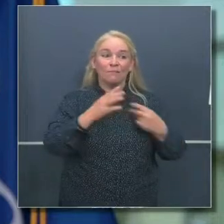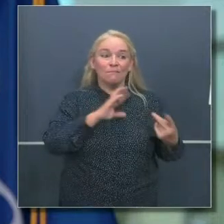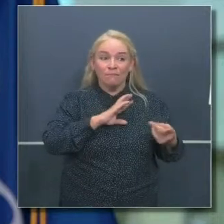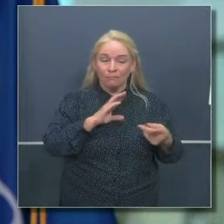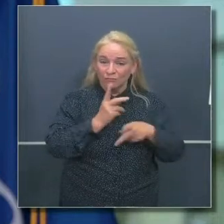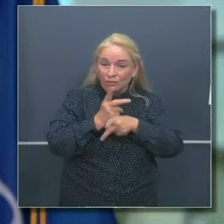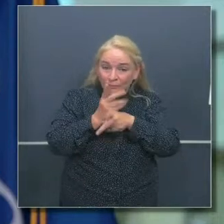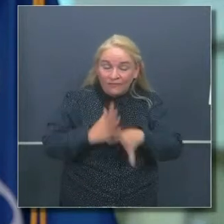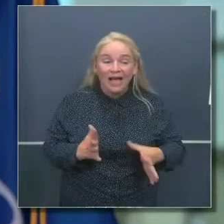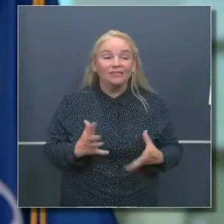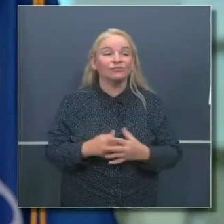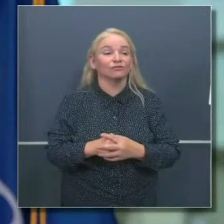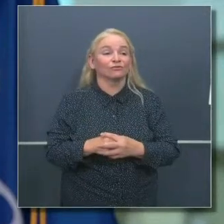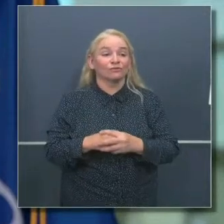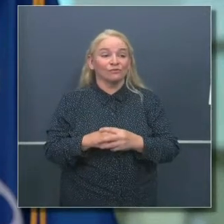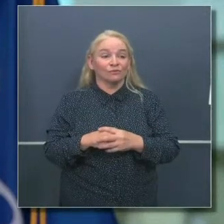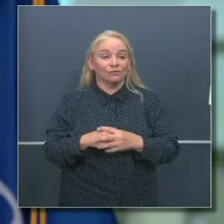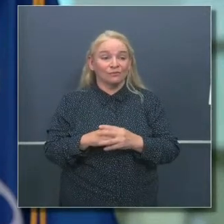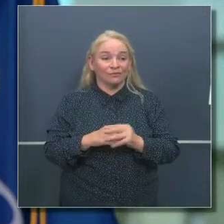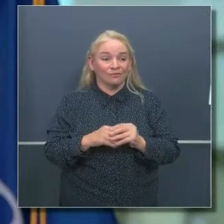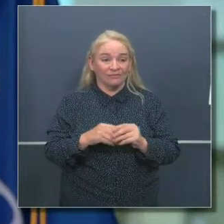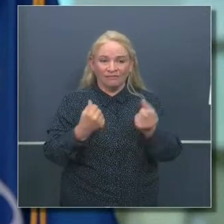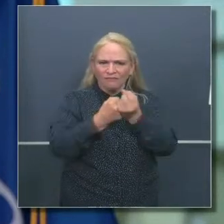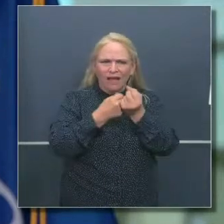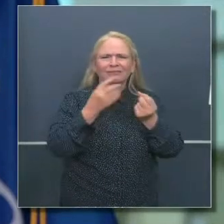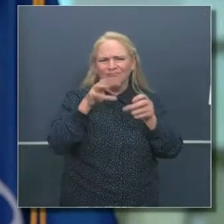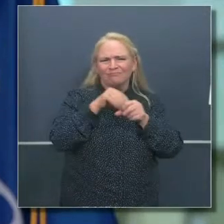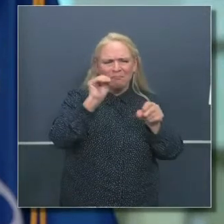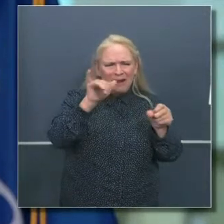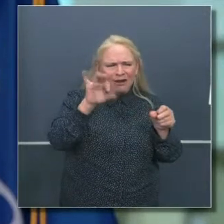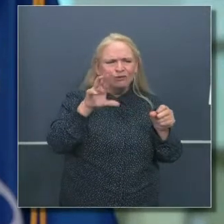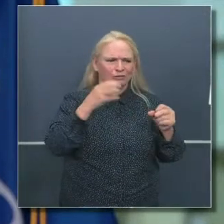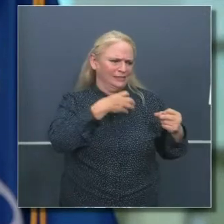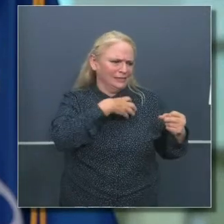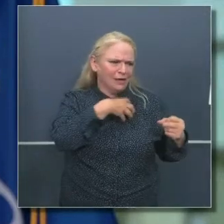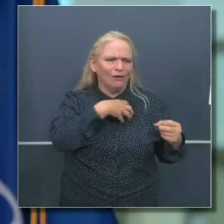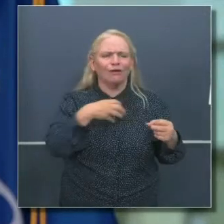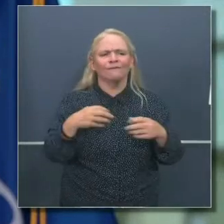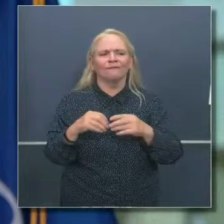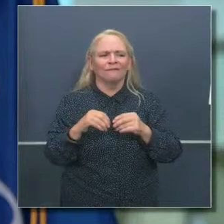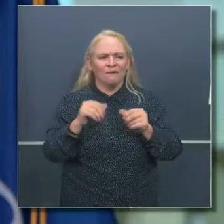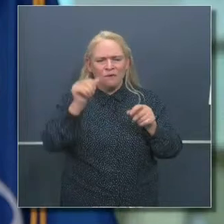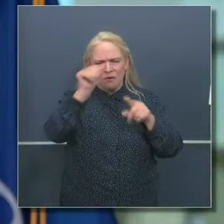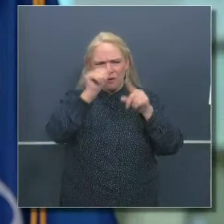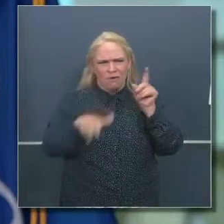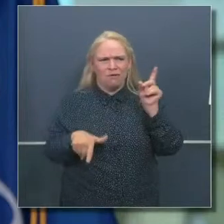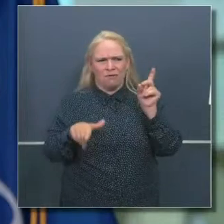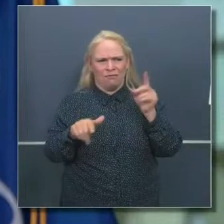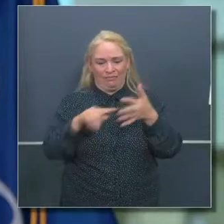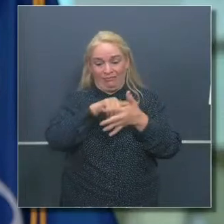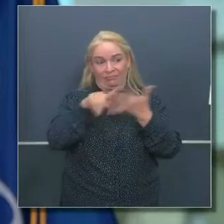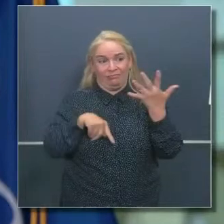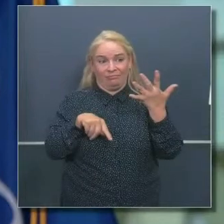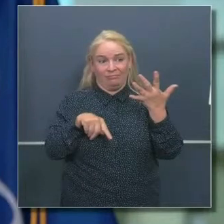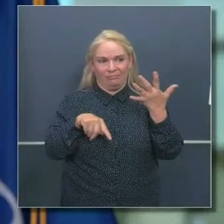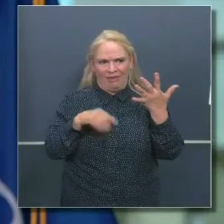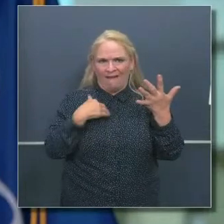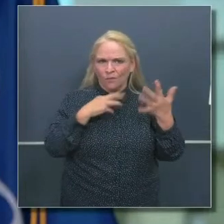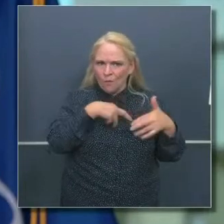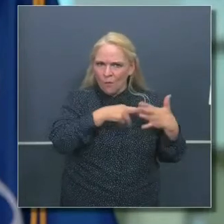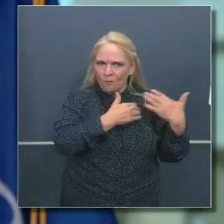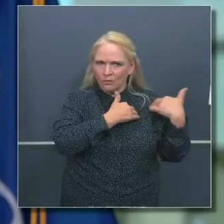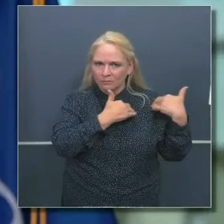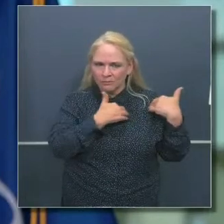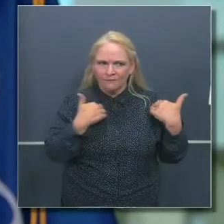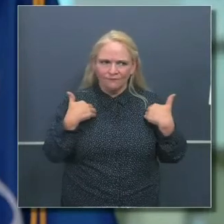supervisors fund primarily the county sheriffs. All of these jurisdictions have a role and responsibility to